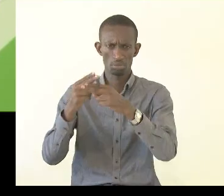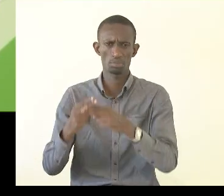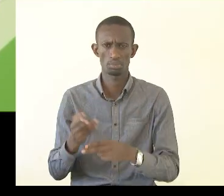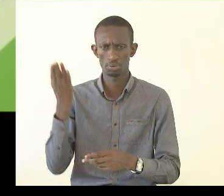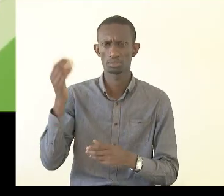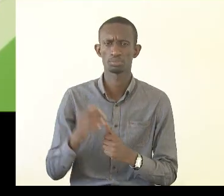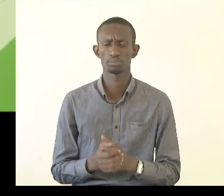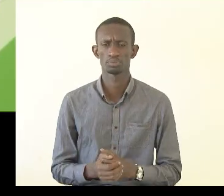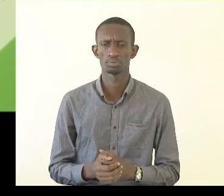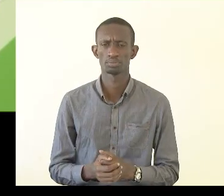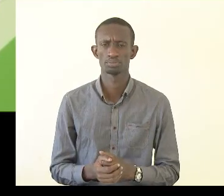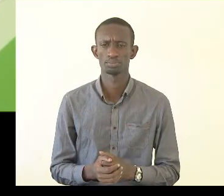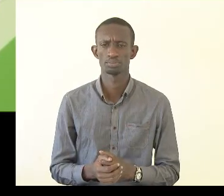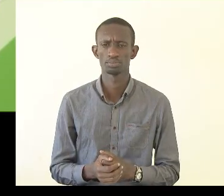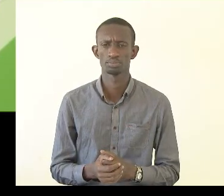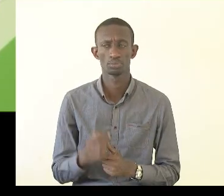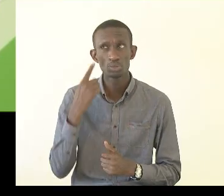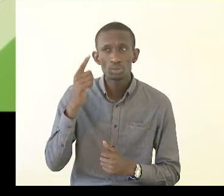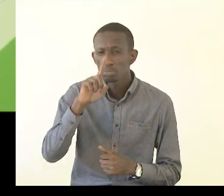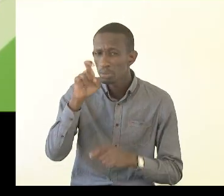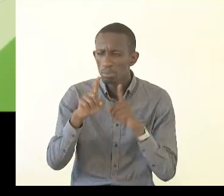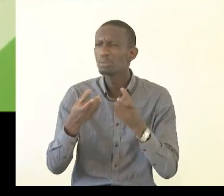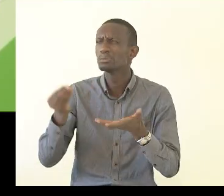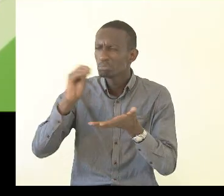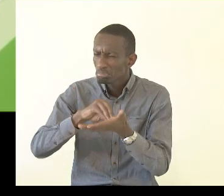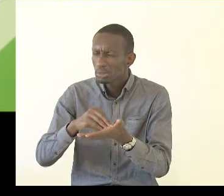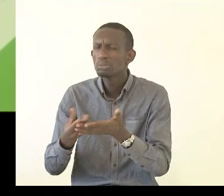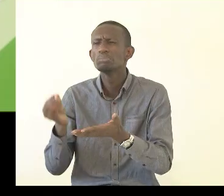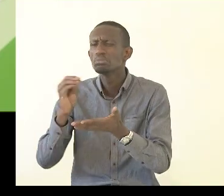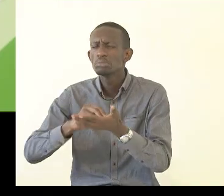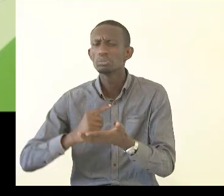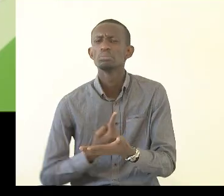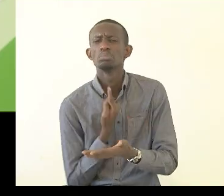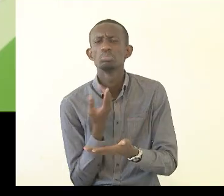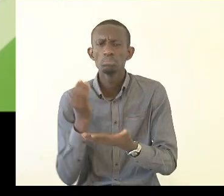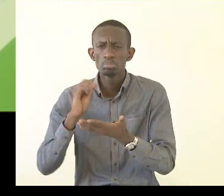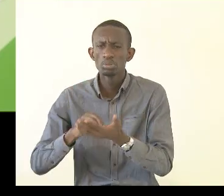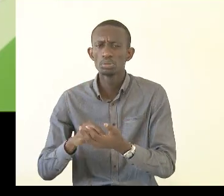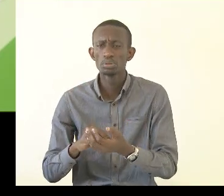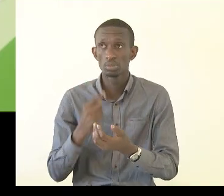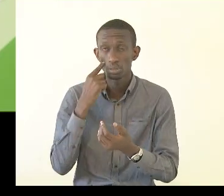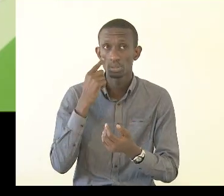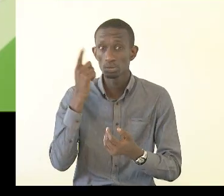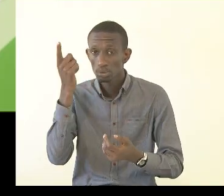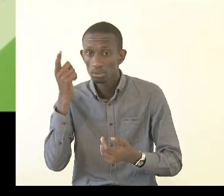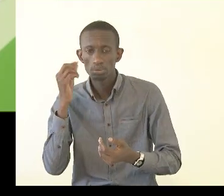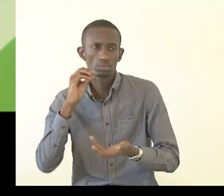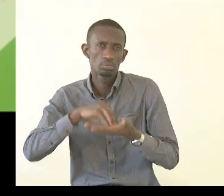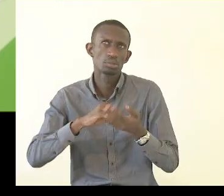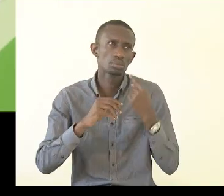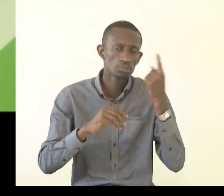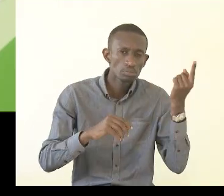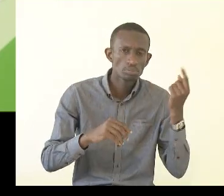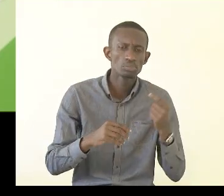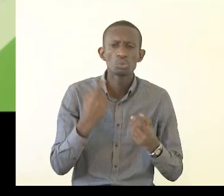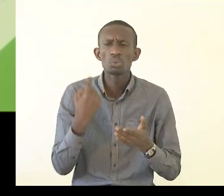the questions somehow repeat themselves. The reagents here and the reagents here. So what is happening here and